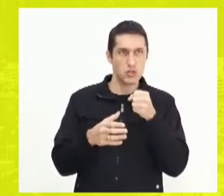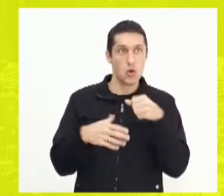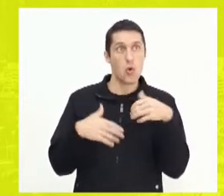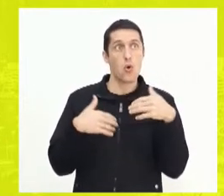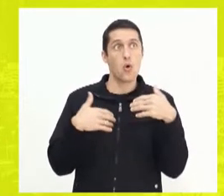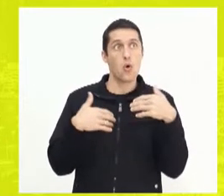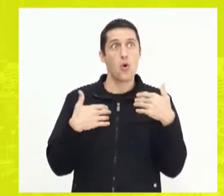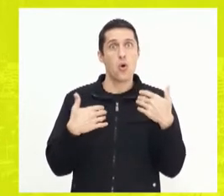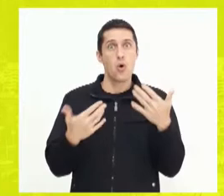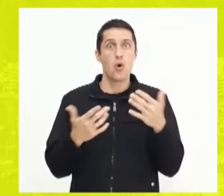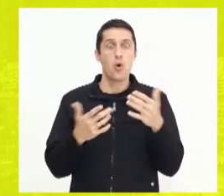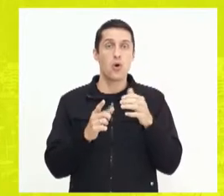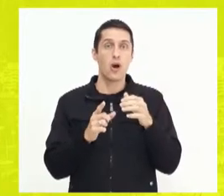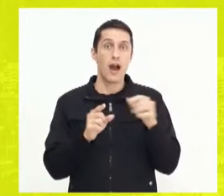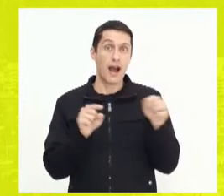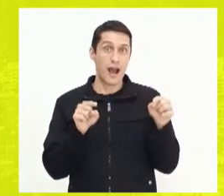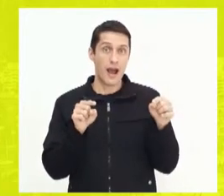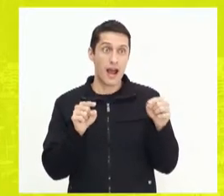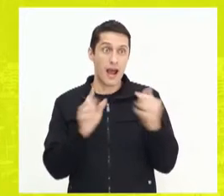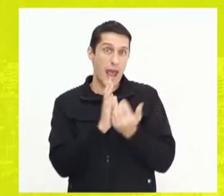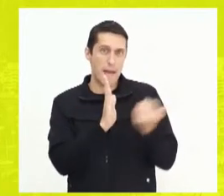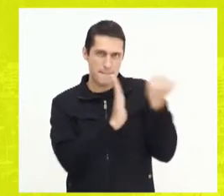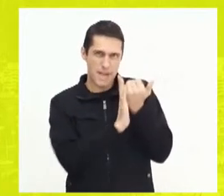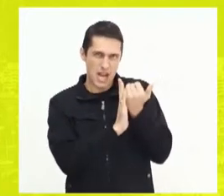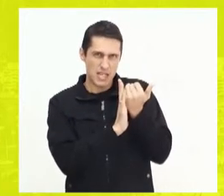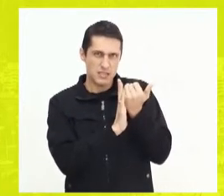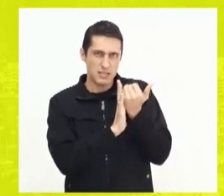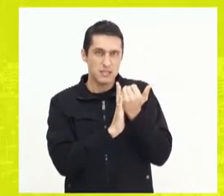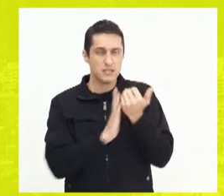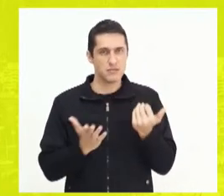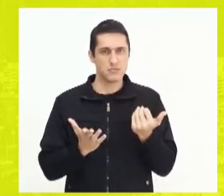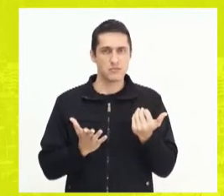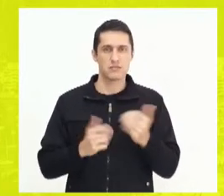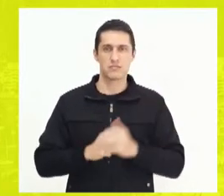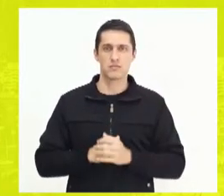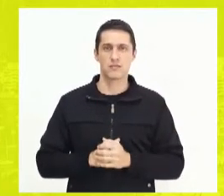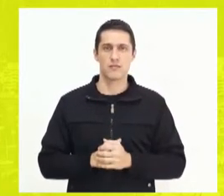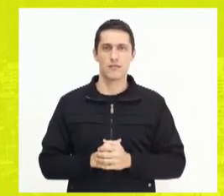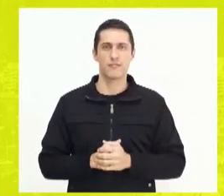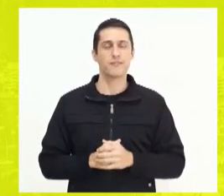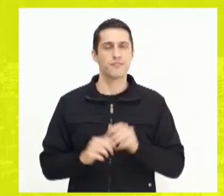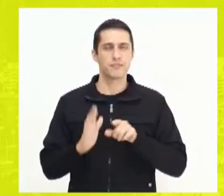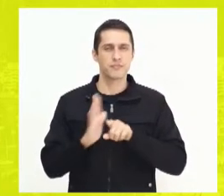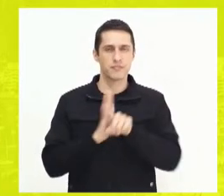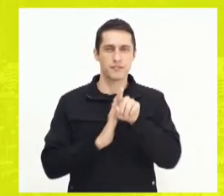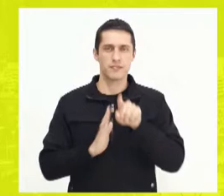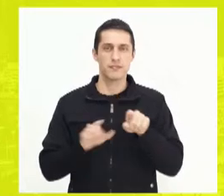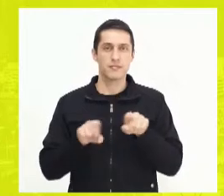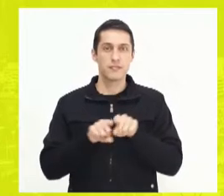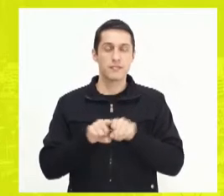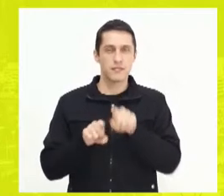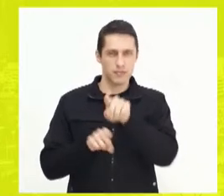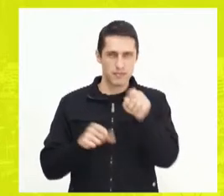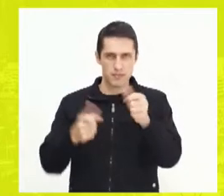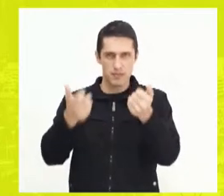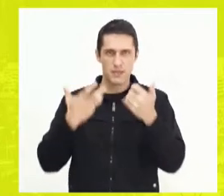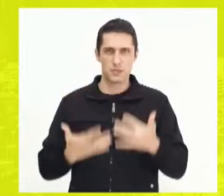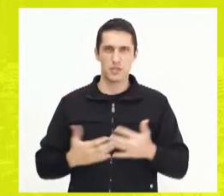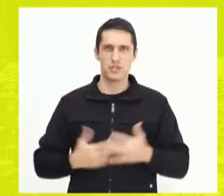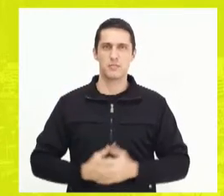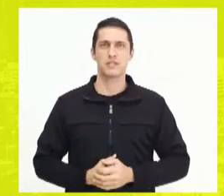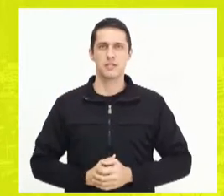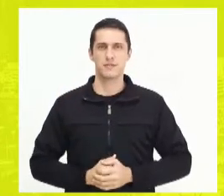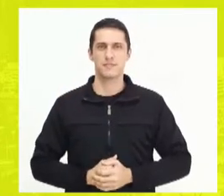health they're too like macho man to even agree that they can have you know emotional or